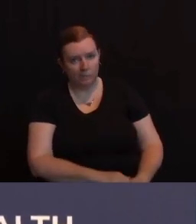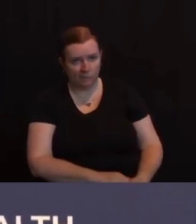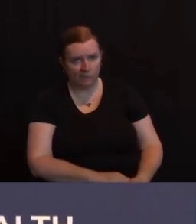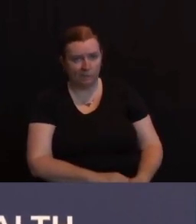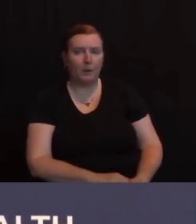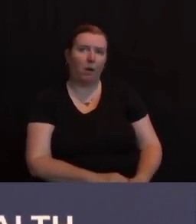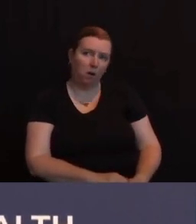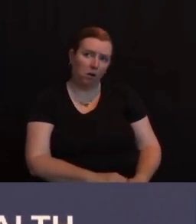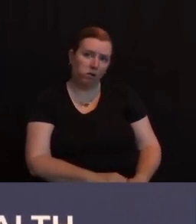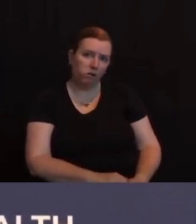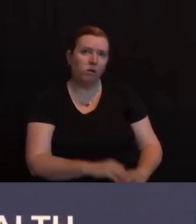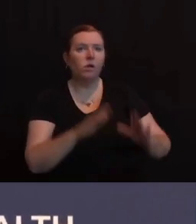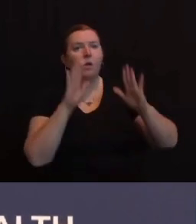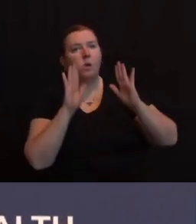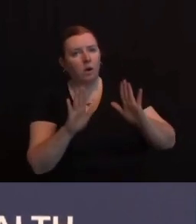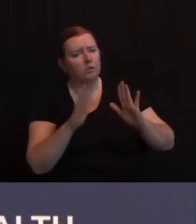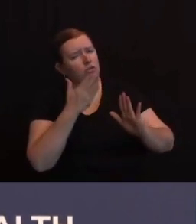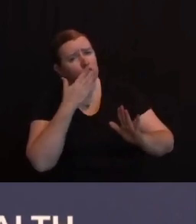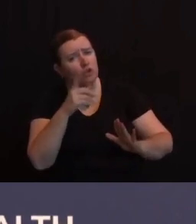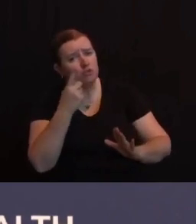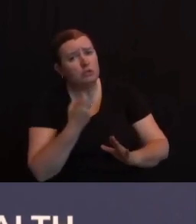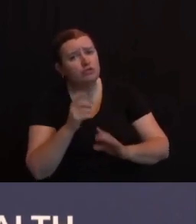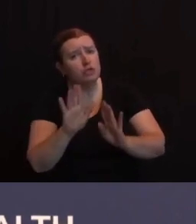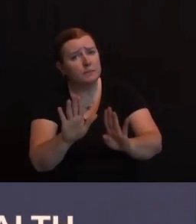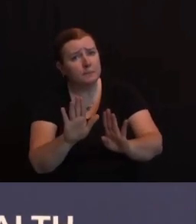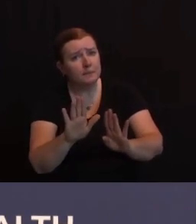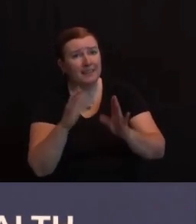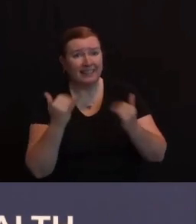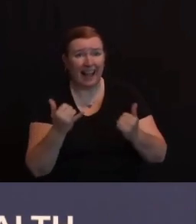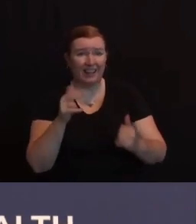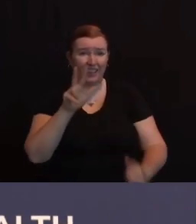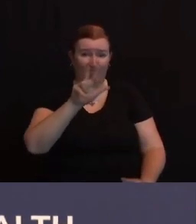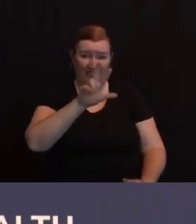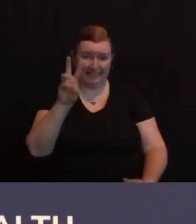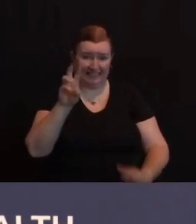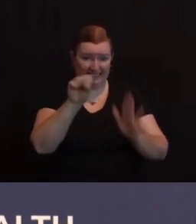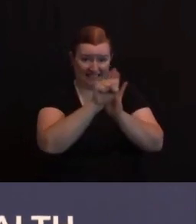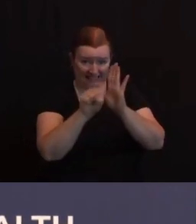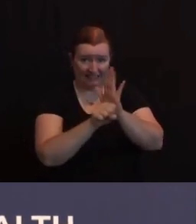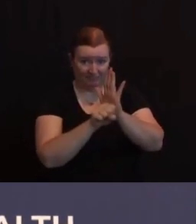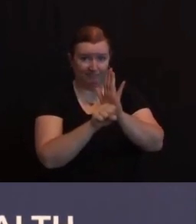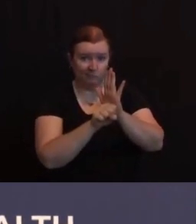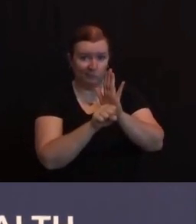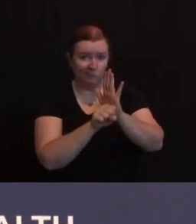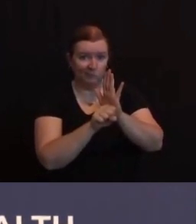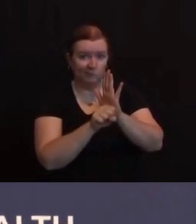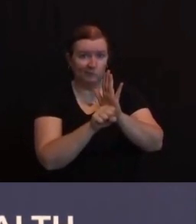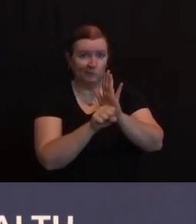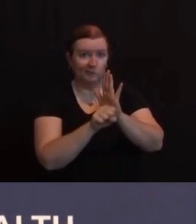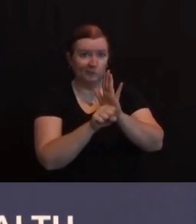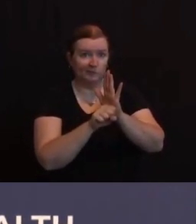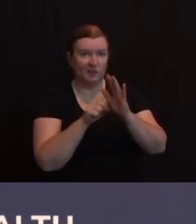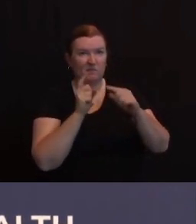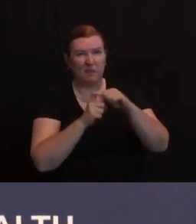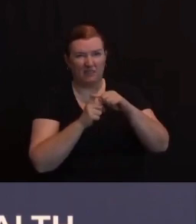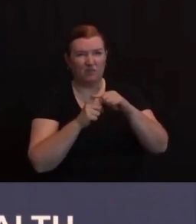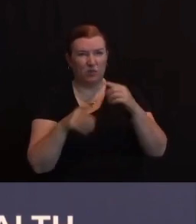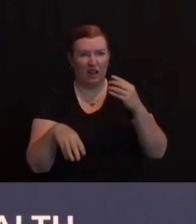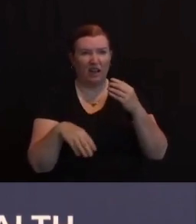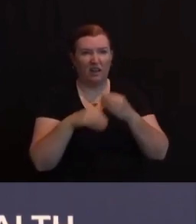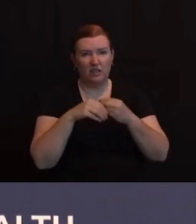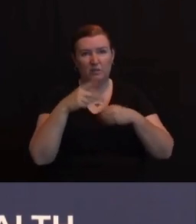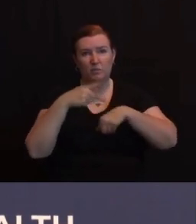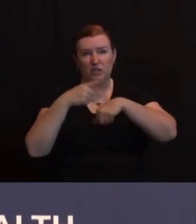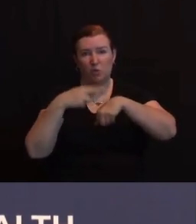The premise of your question is a good one. You got 36 states. There are only 50, plus you've got Washington, D.C. and Puerto Rico on that list. Having said that,